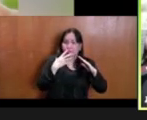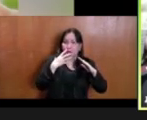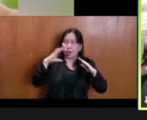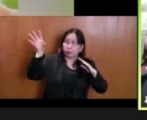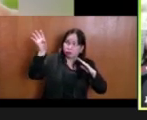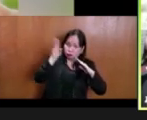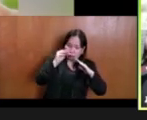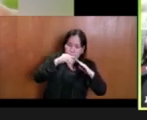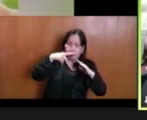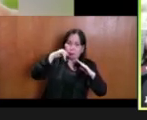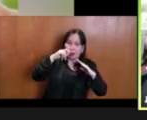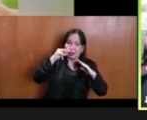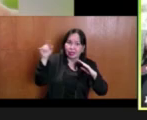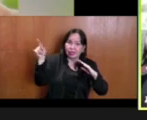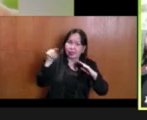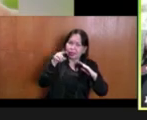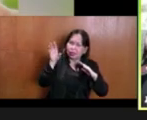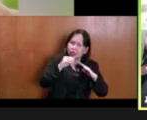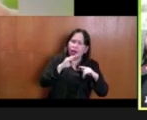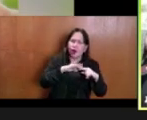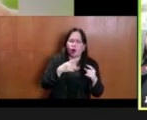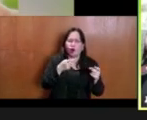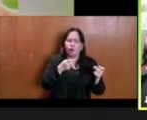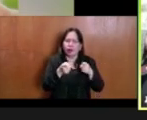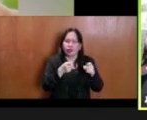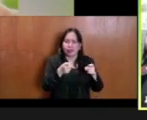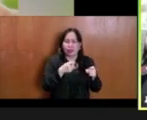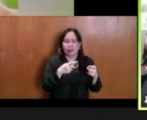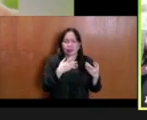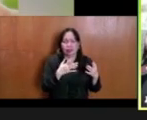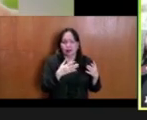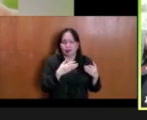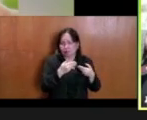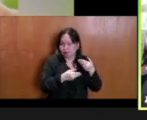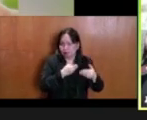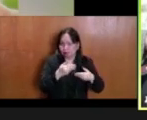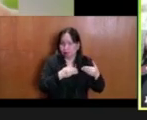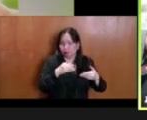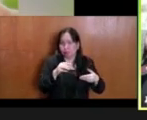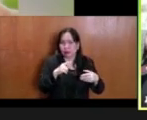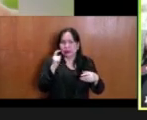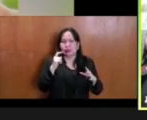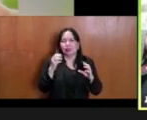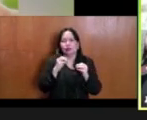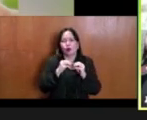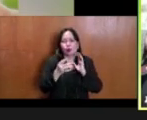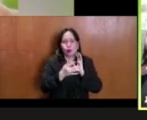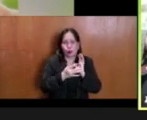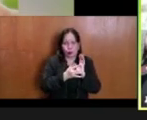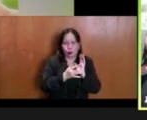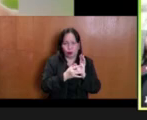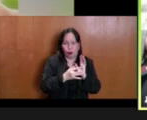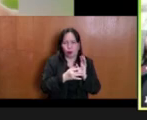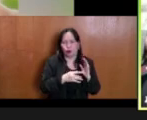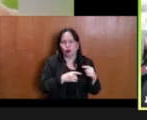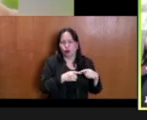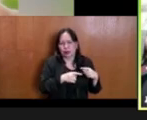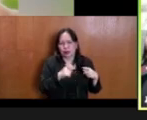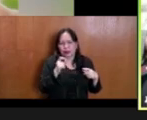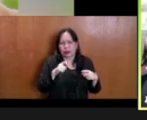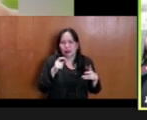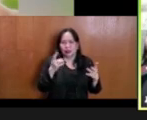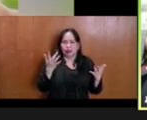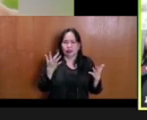how shall we manage our system operations? We need to digitalize. We need a smart